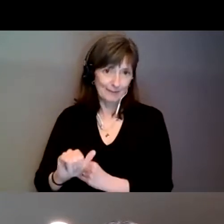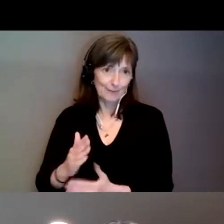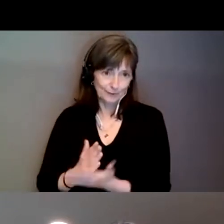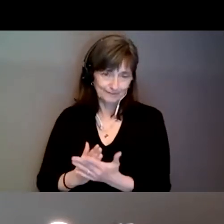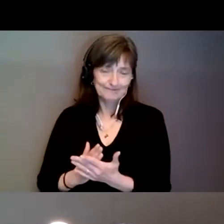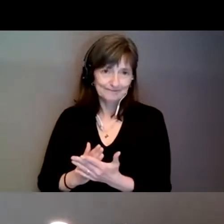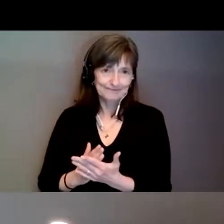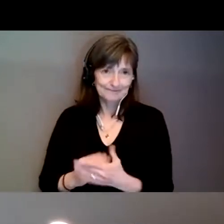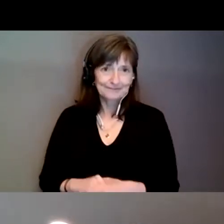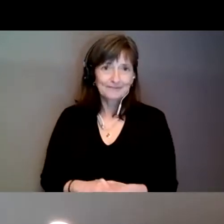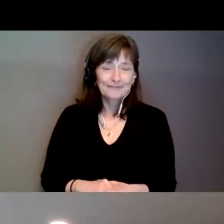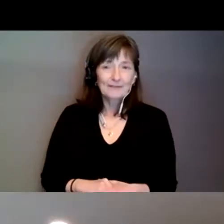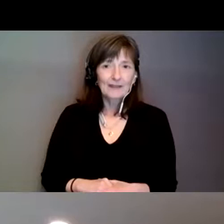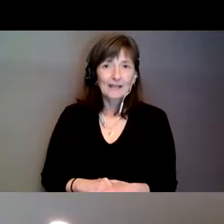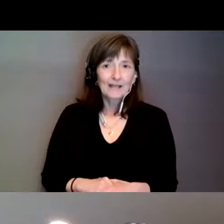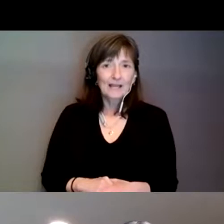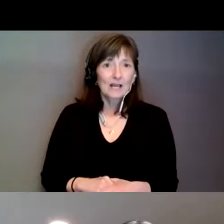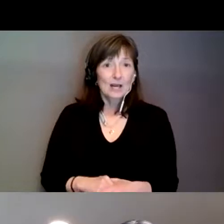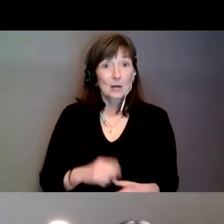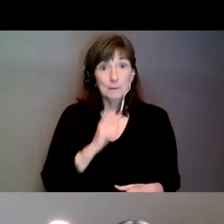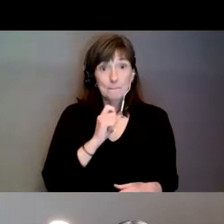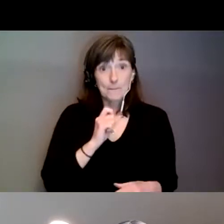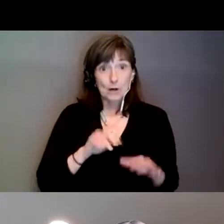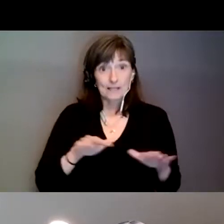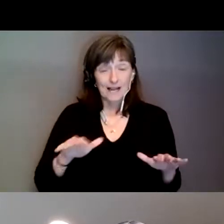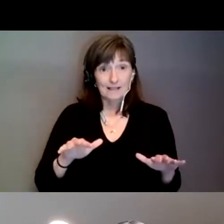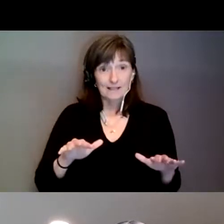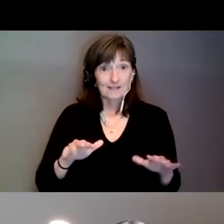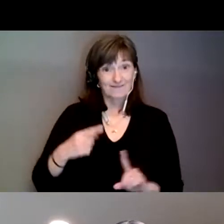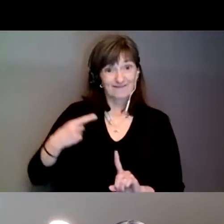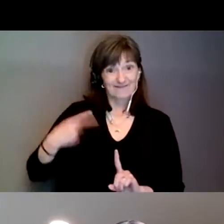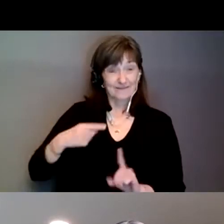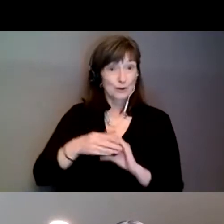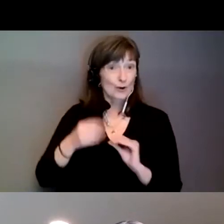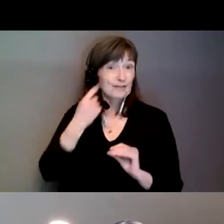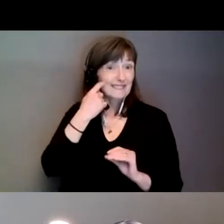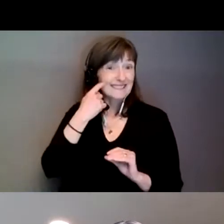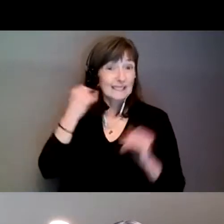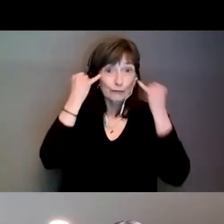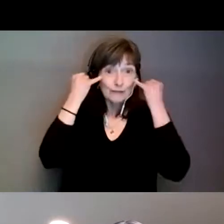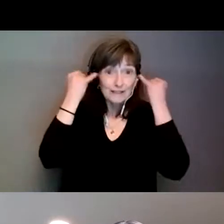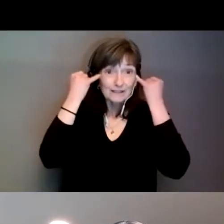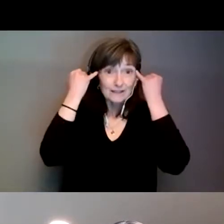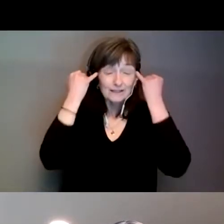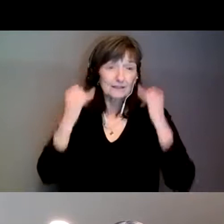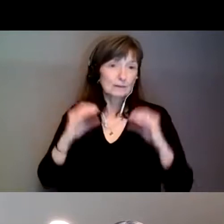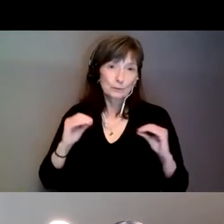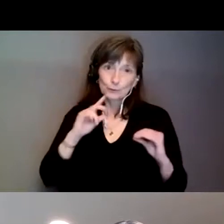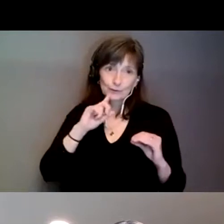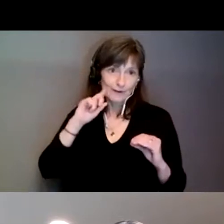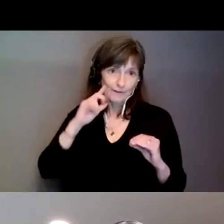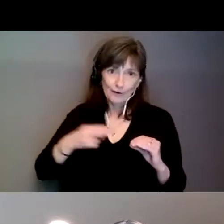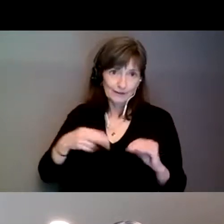Within the podcast for Wrinkles, we haven't done that. But if you are doing